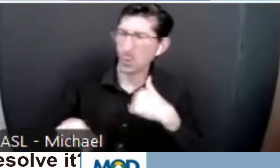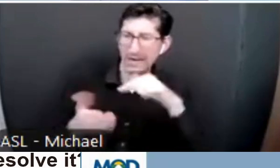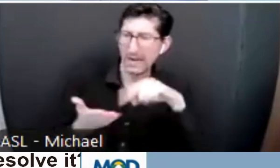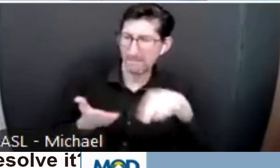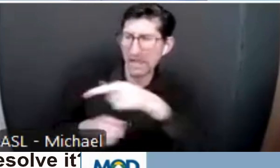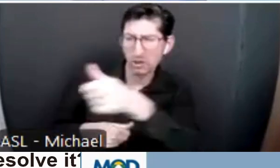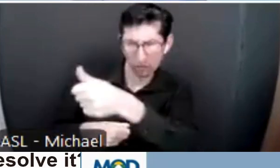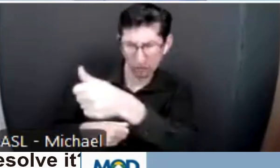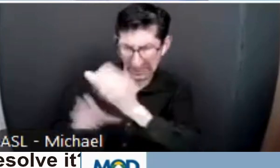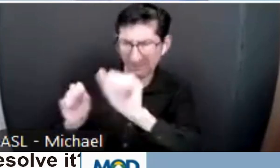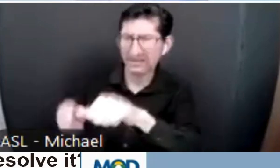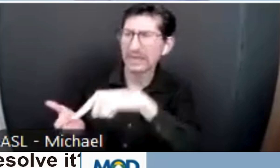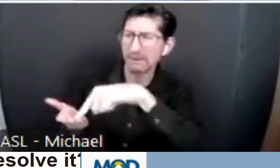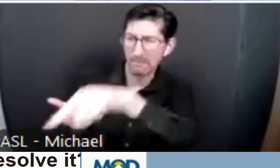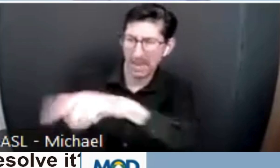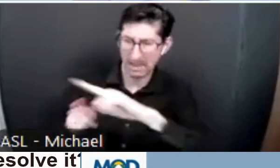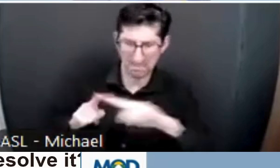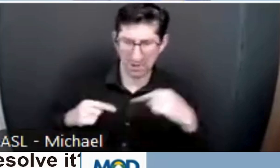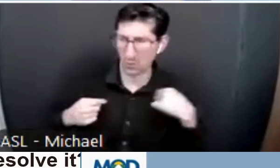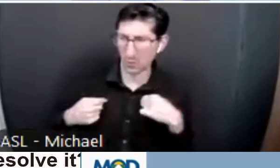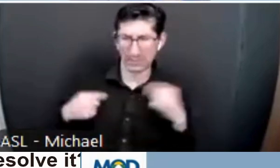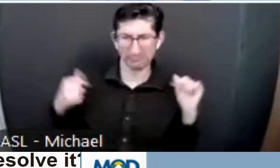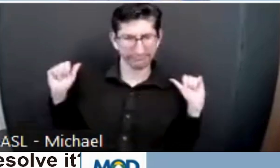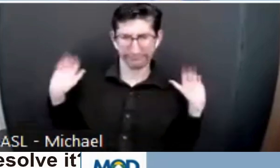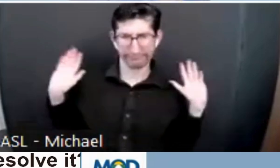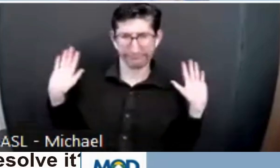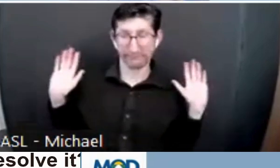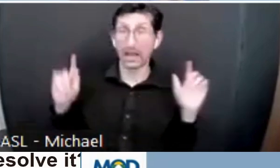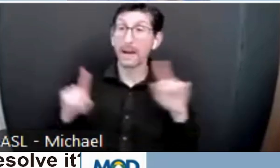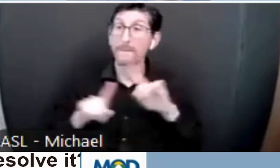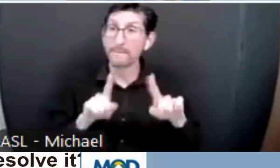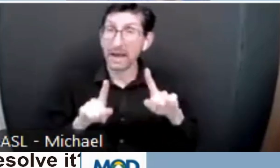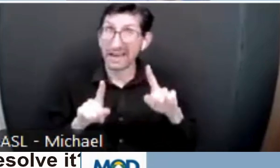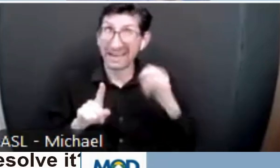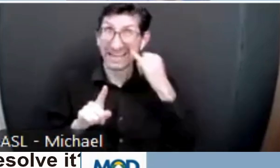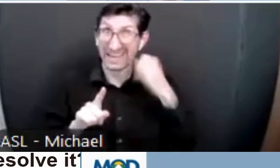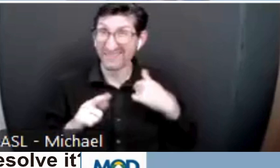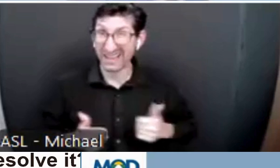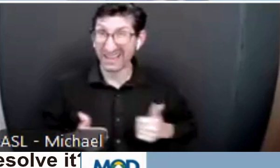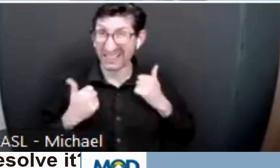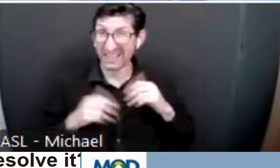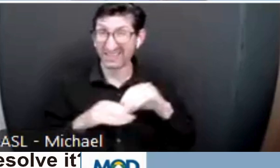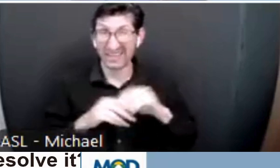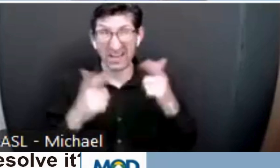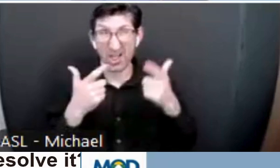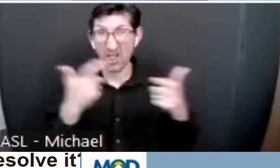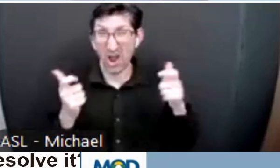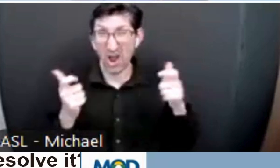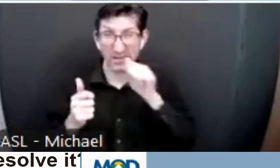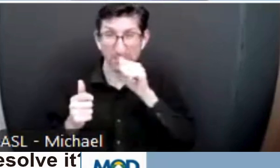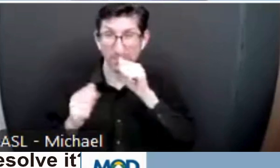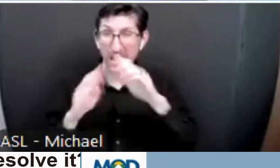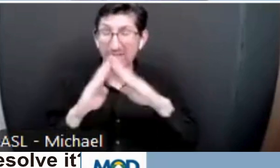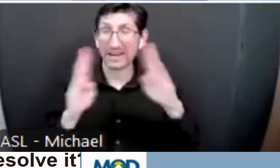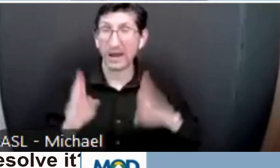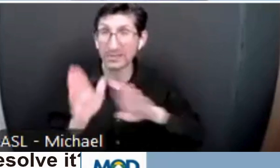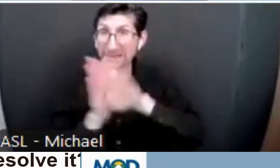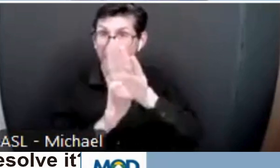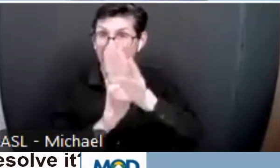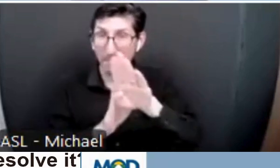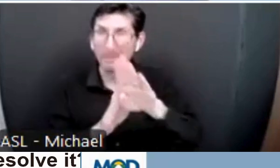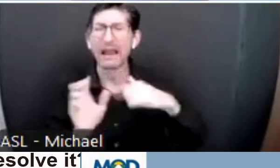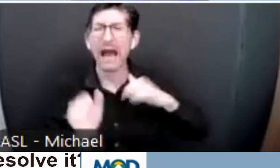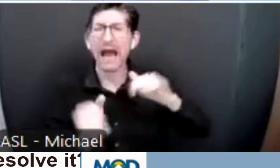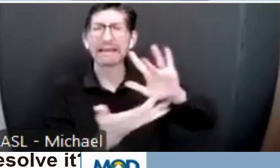you'll have to pay for it. And I live in a large private housing development. Perhaps that's a reason to reach out again and